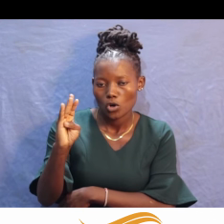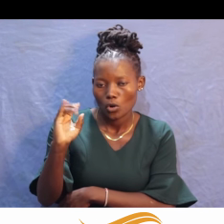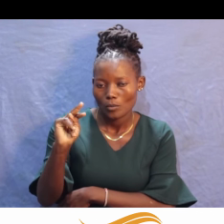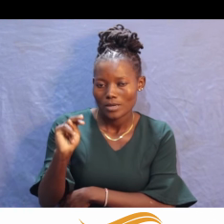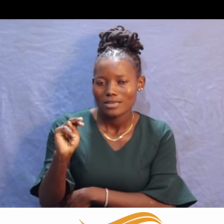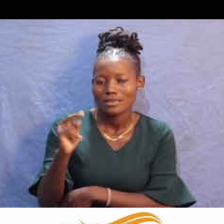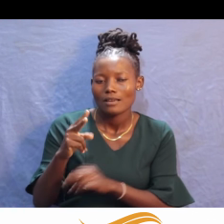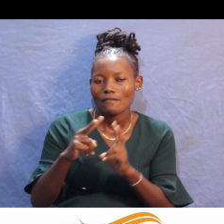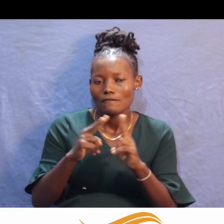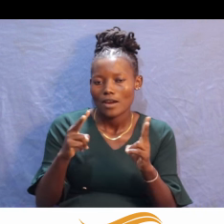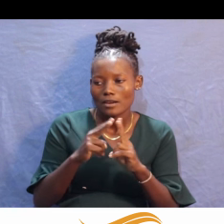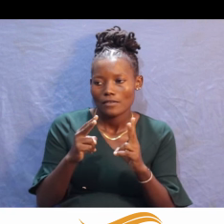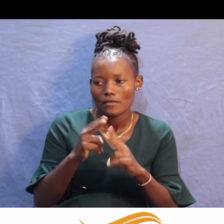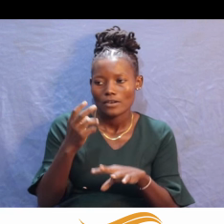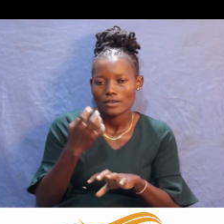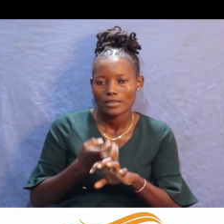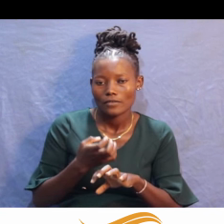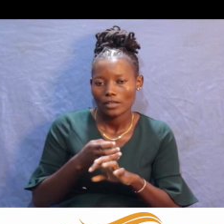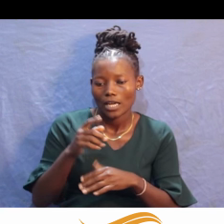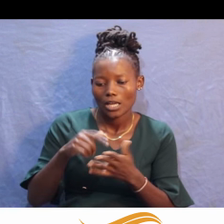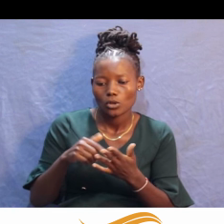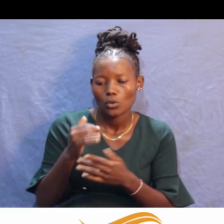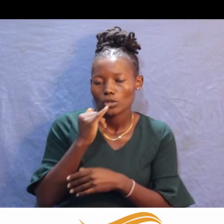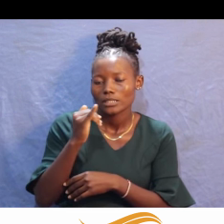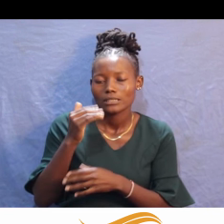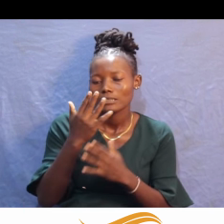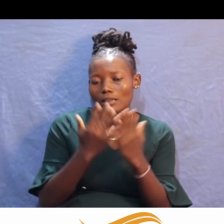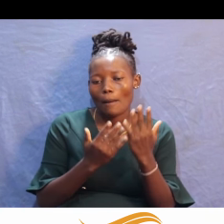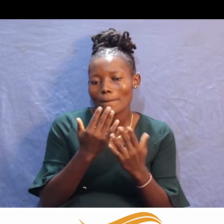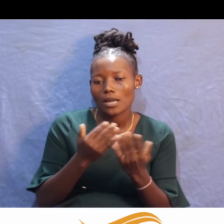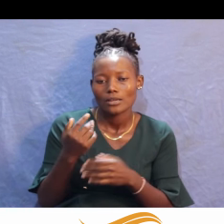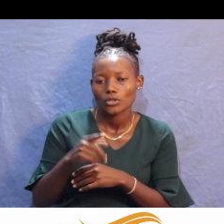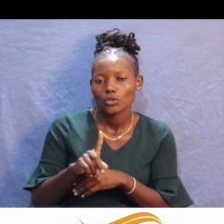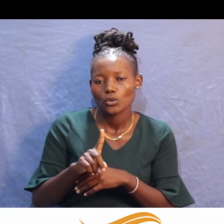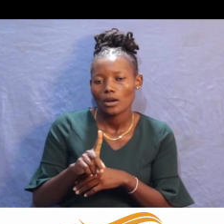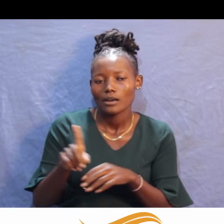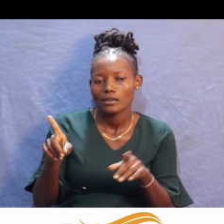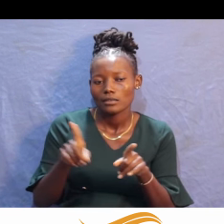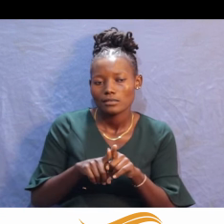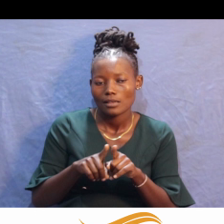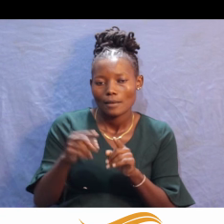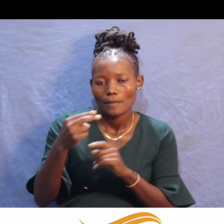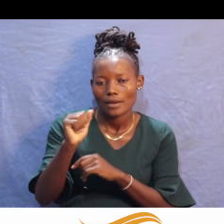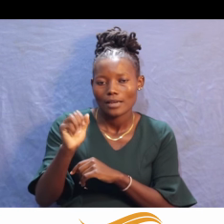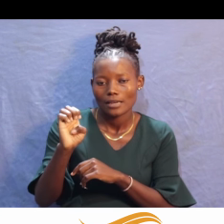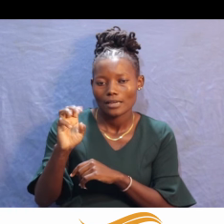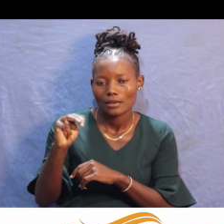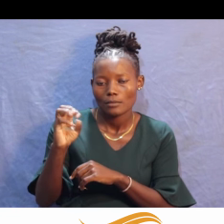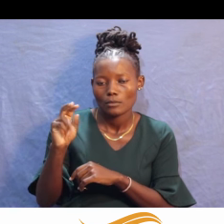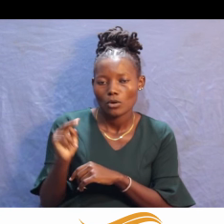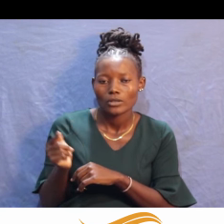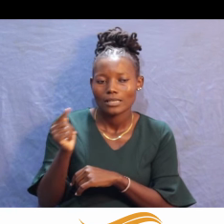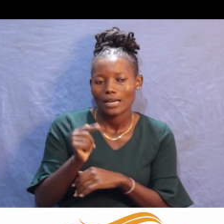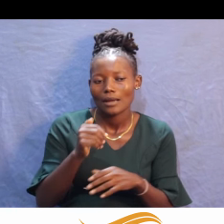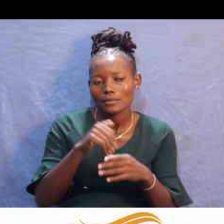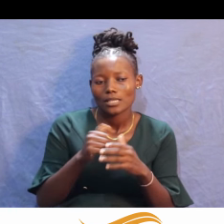but that's what carries the oxygen in your blood. And the hemoglobin comes in a measurement called grams,